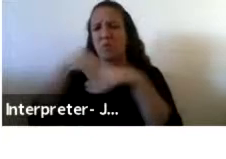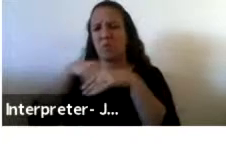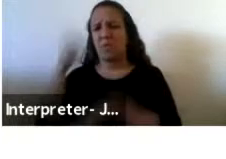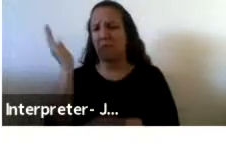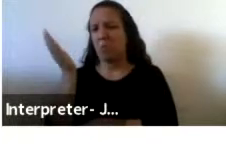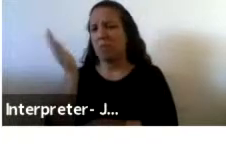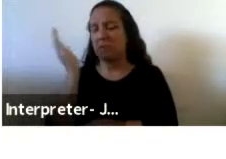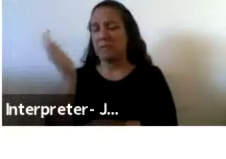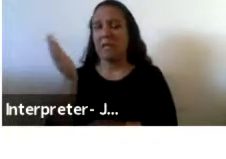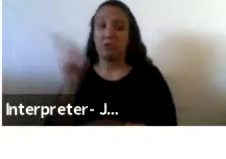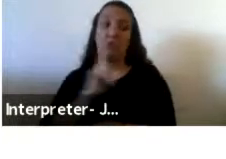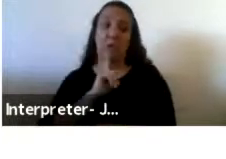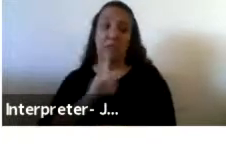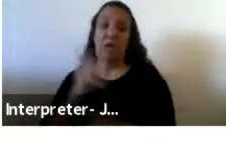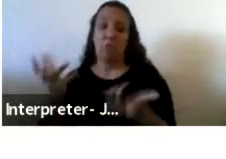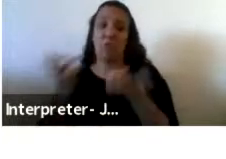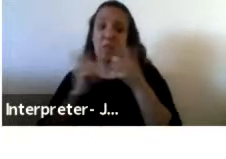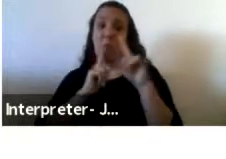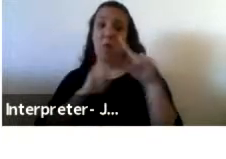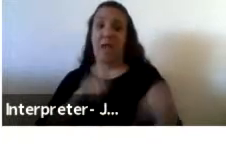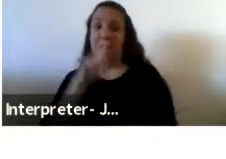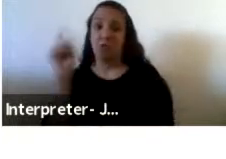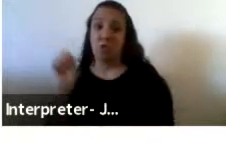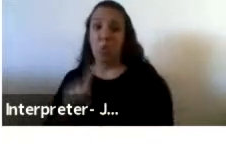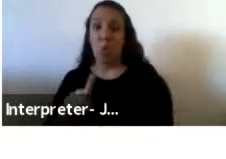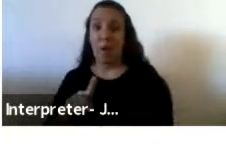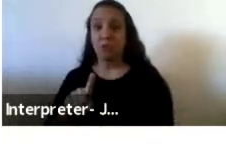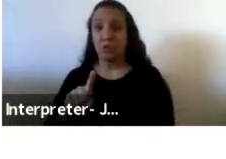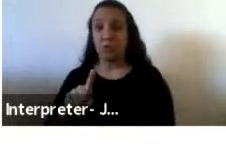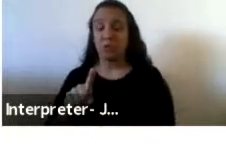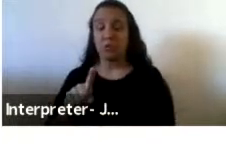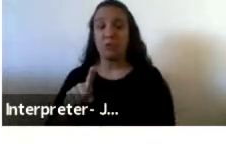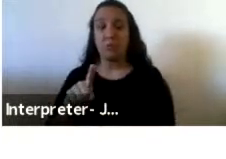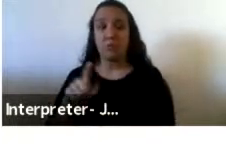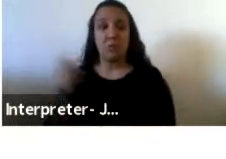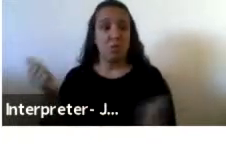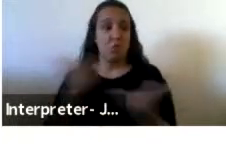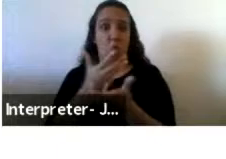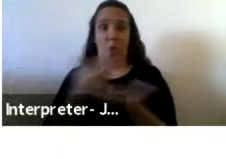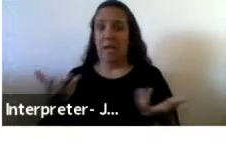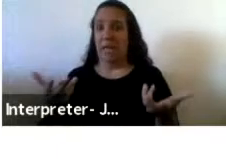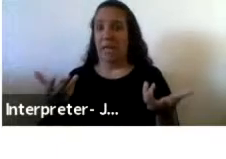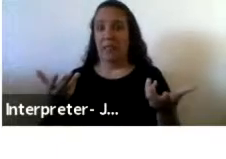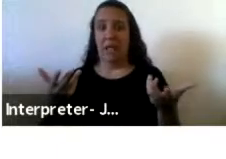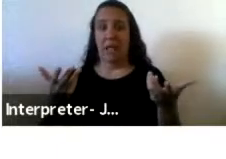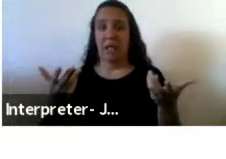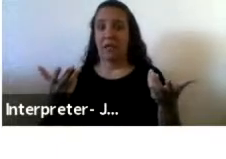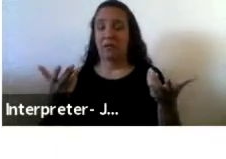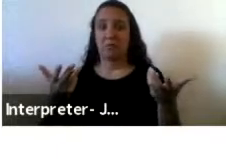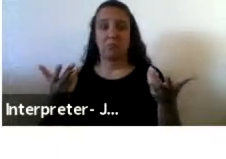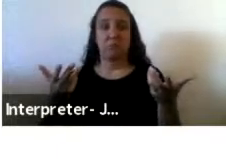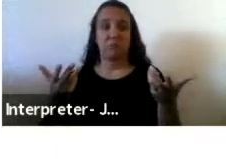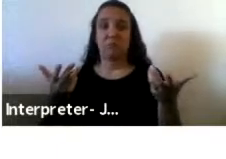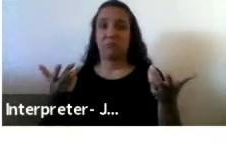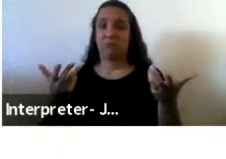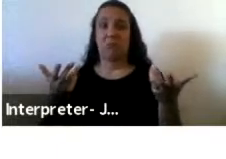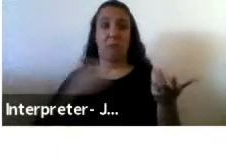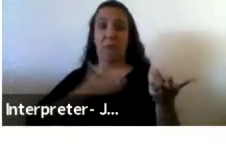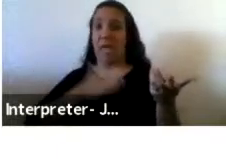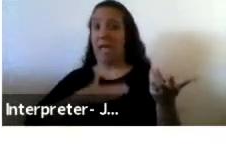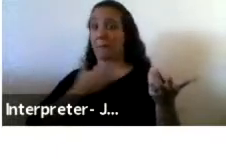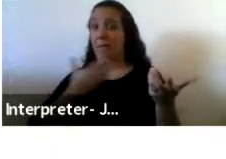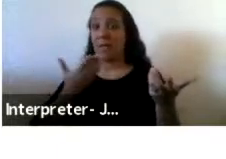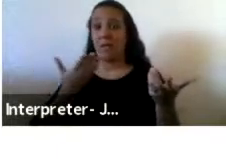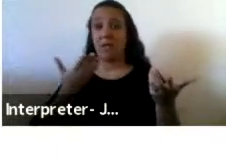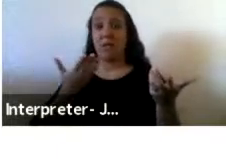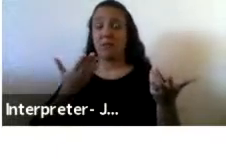presentation because I actually wanted to answer more questions. So anything that's live that you're asking, I'm more than happy to assist. I don't know if there's anything that's